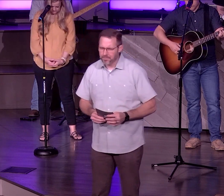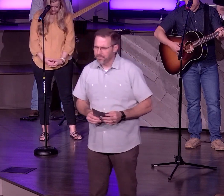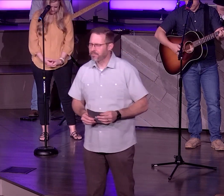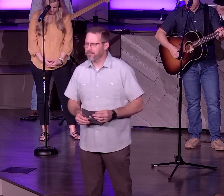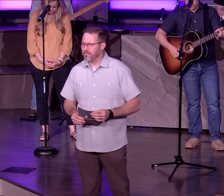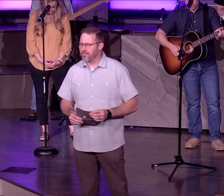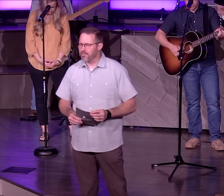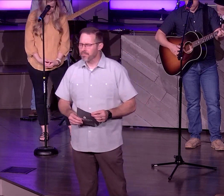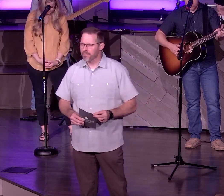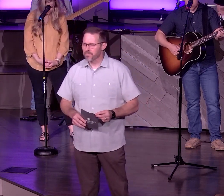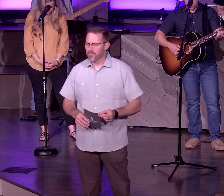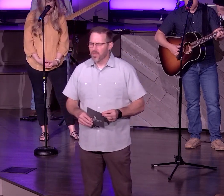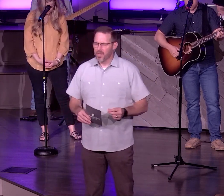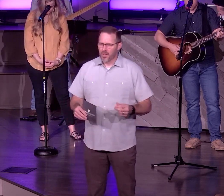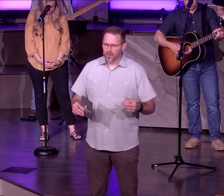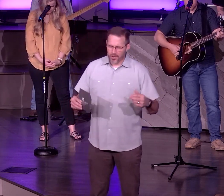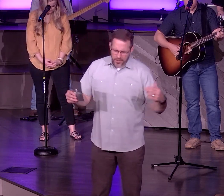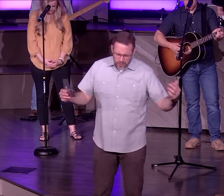to do.